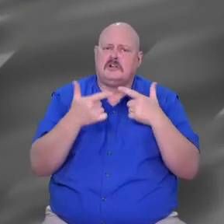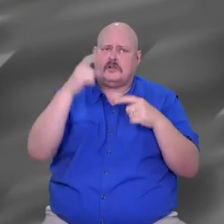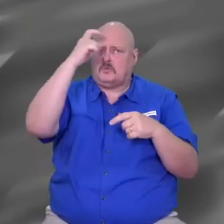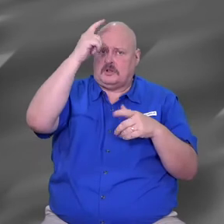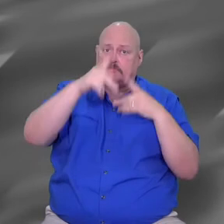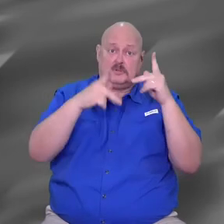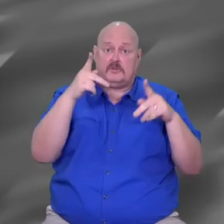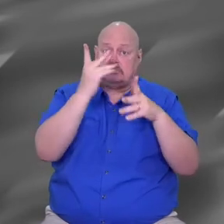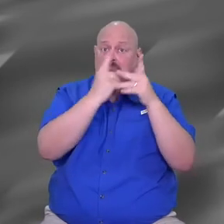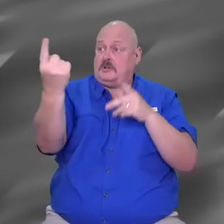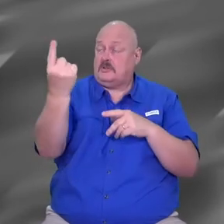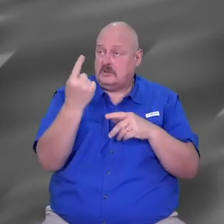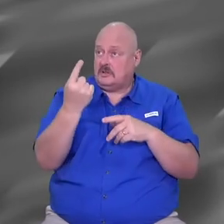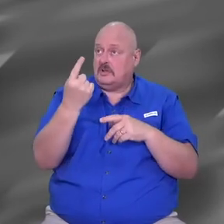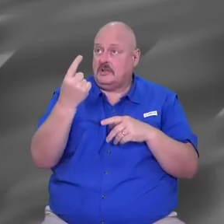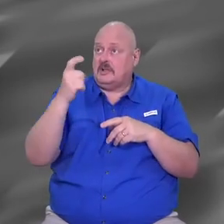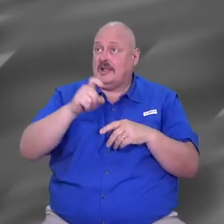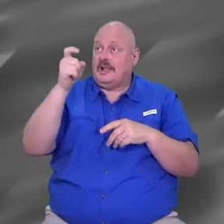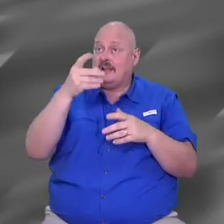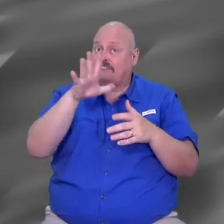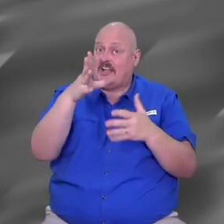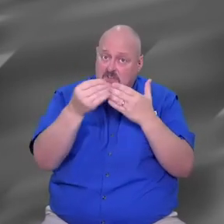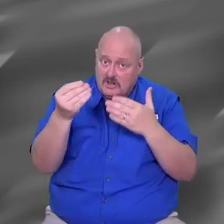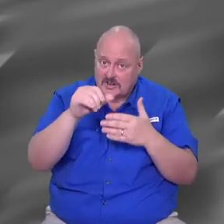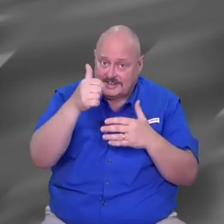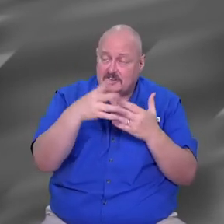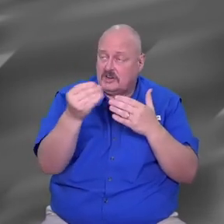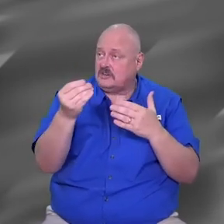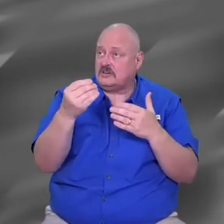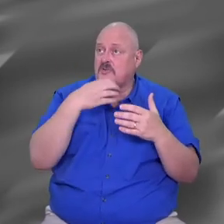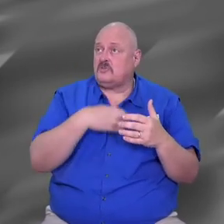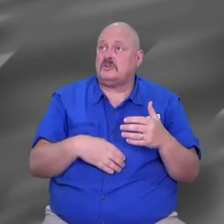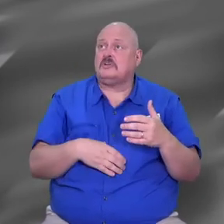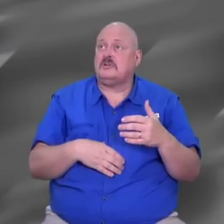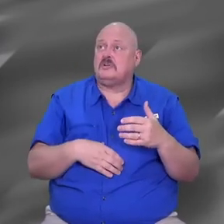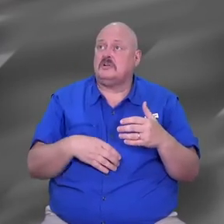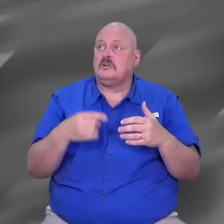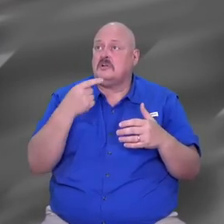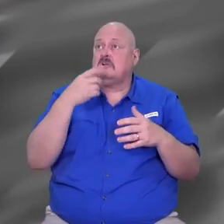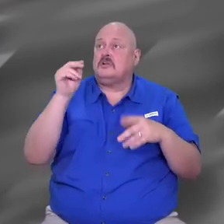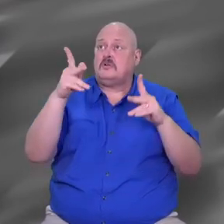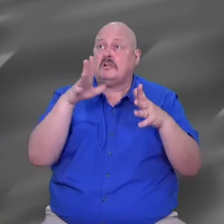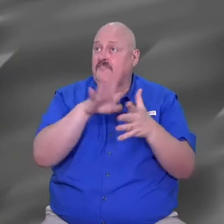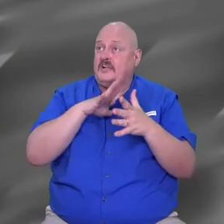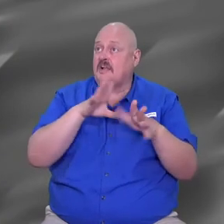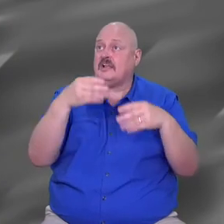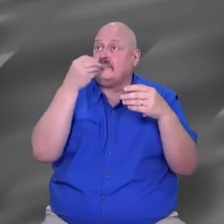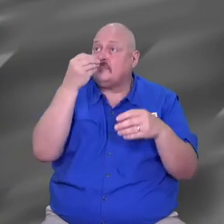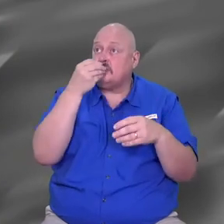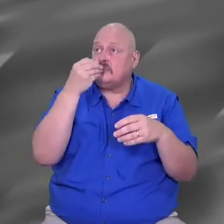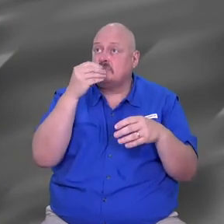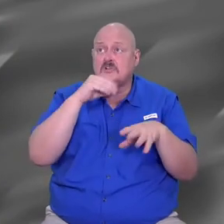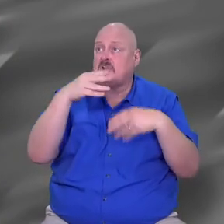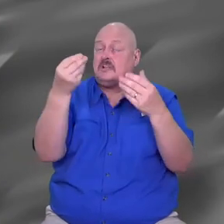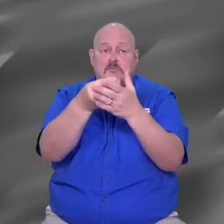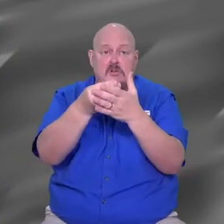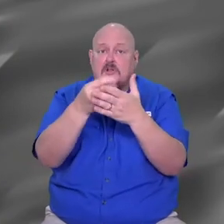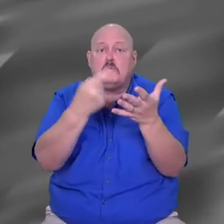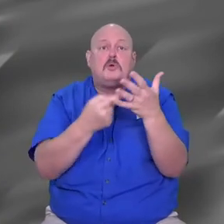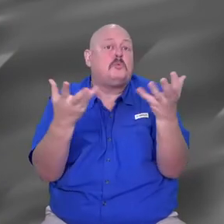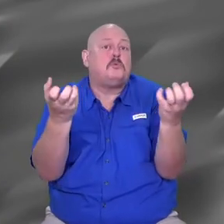people that when somebody comes and says, hey man, I need $5, I need $10, I'm hungry, I always learned, okay, fine, I'll get you some food. I'm not going to give you money. What do you